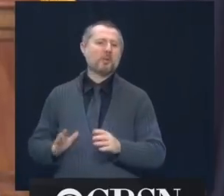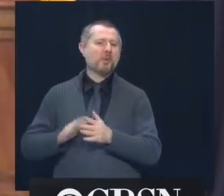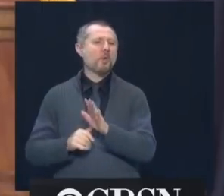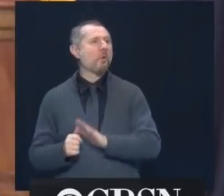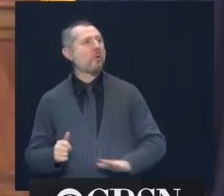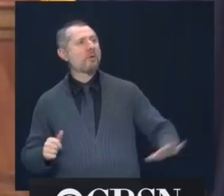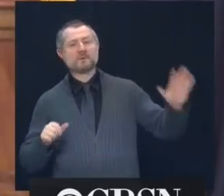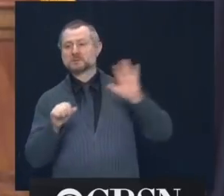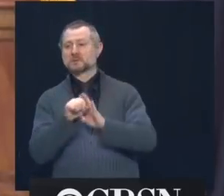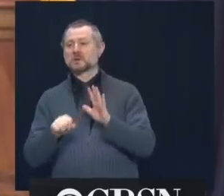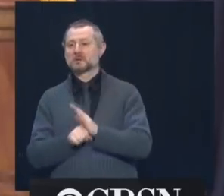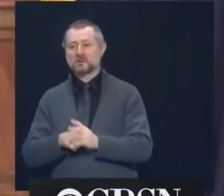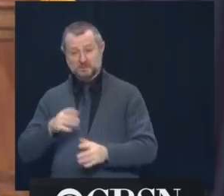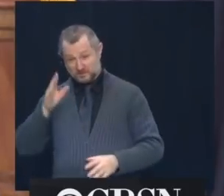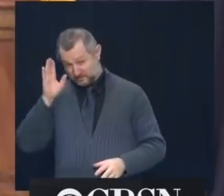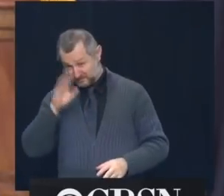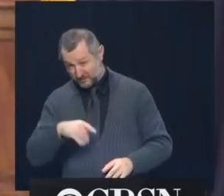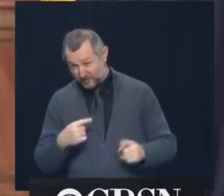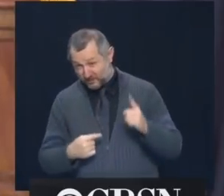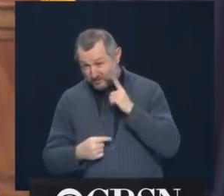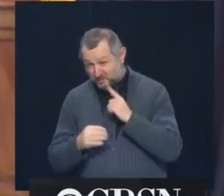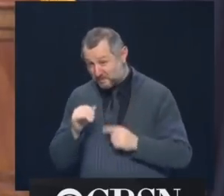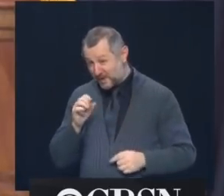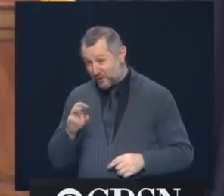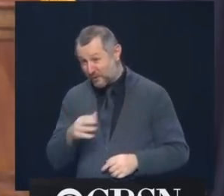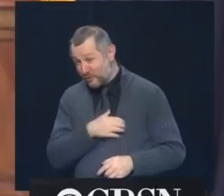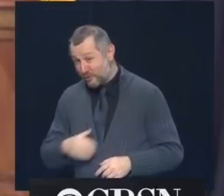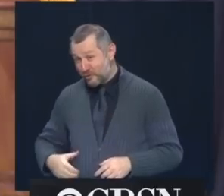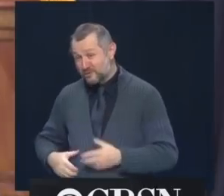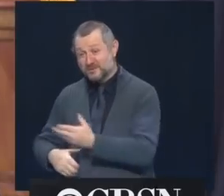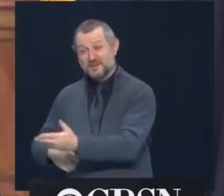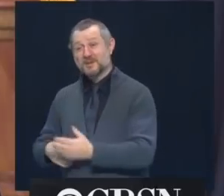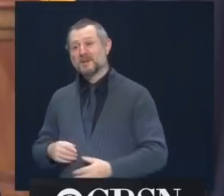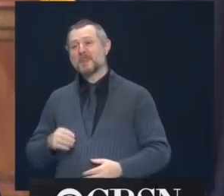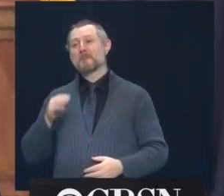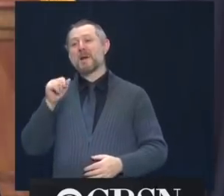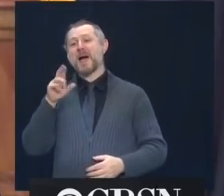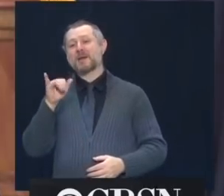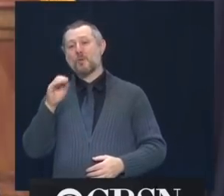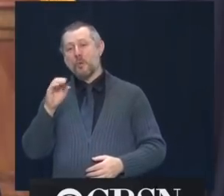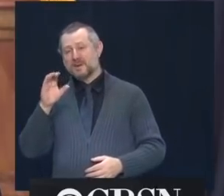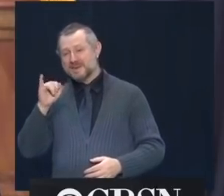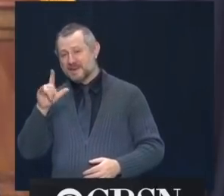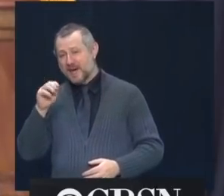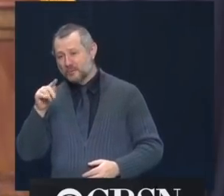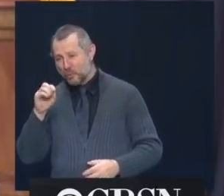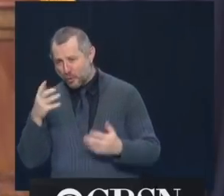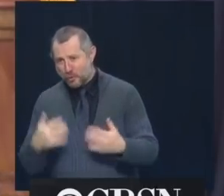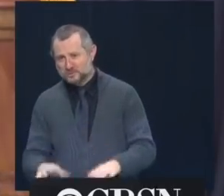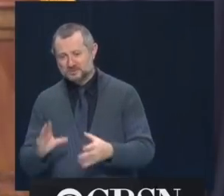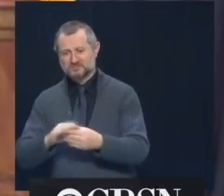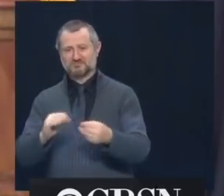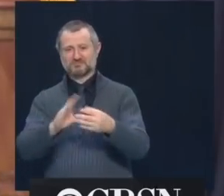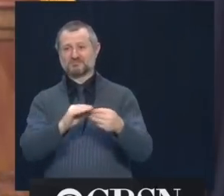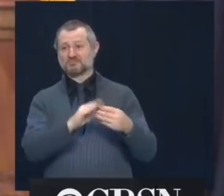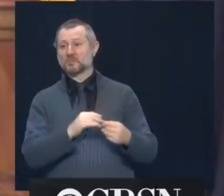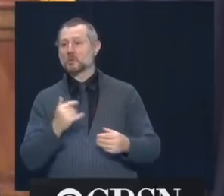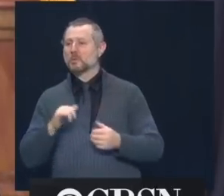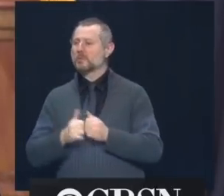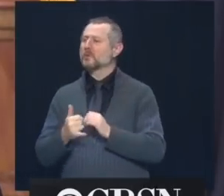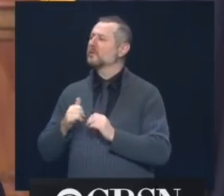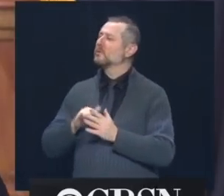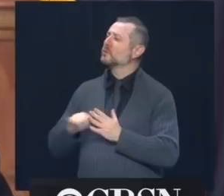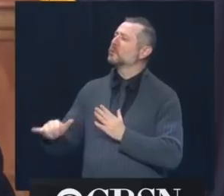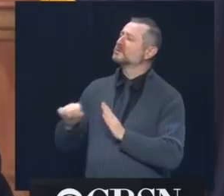mayor and Mario Salento, this state paid the price for COVID in a way no other state paid the